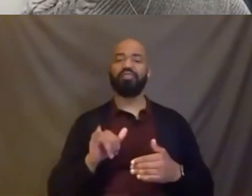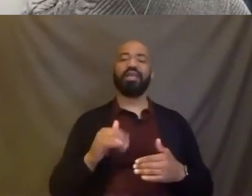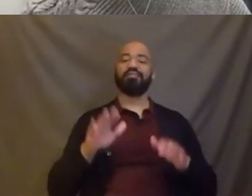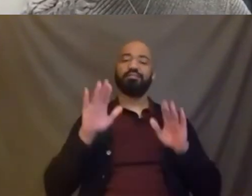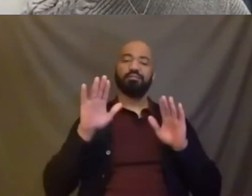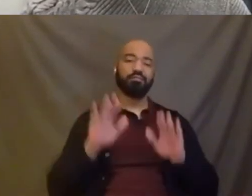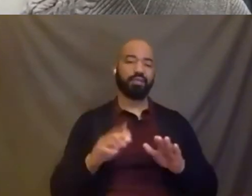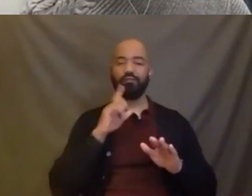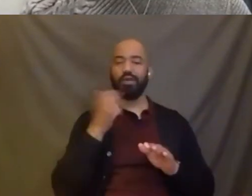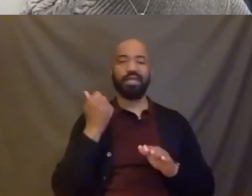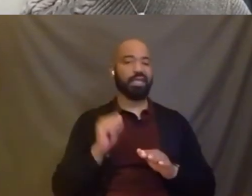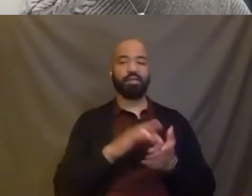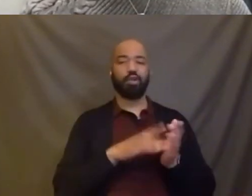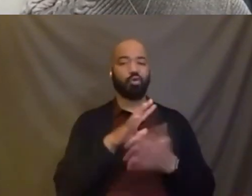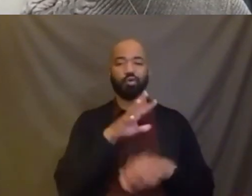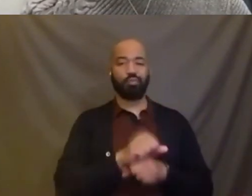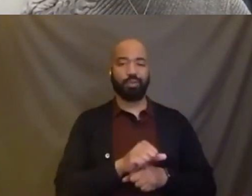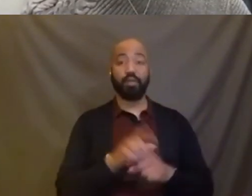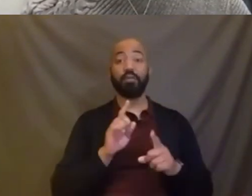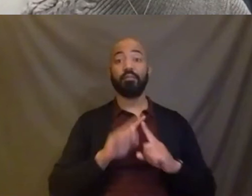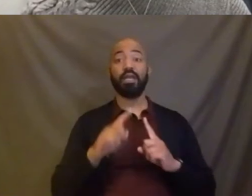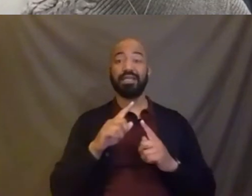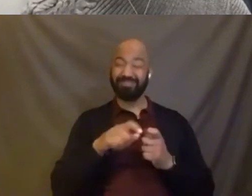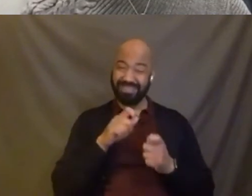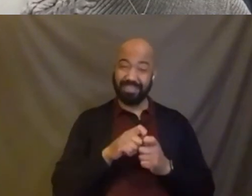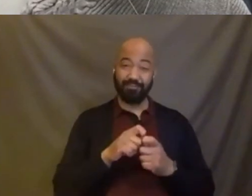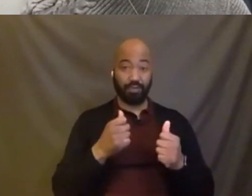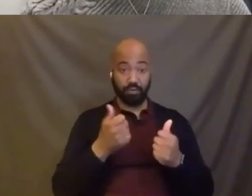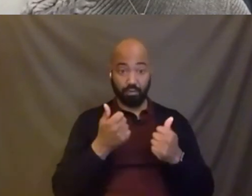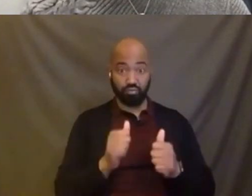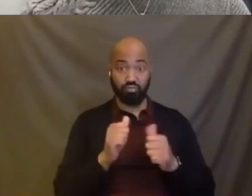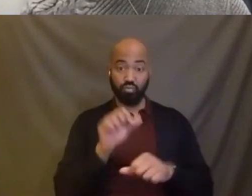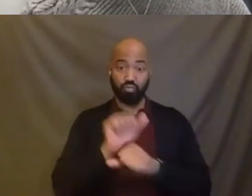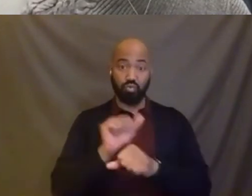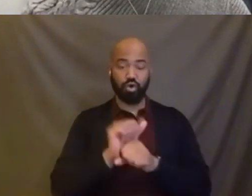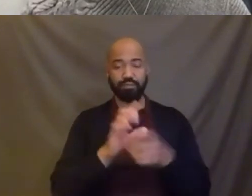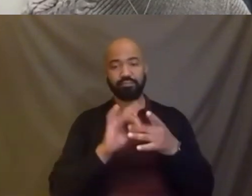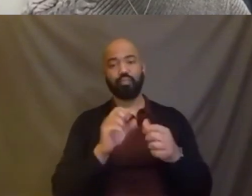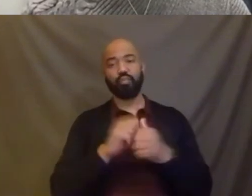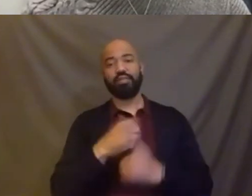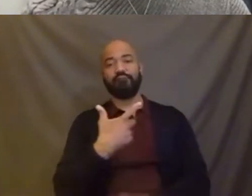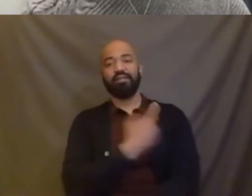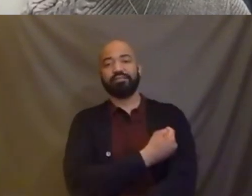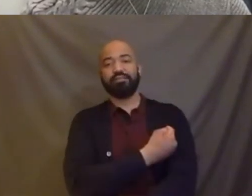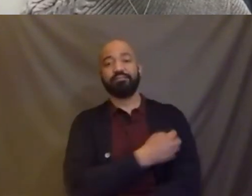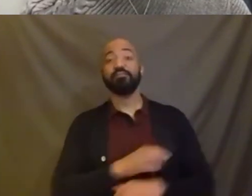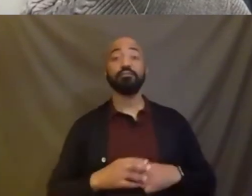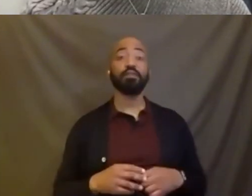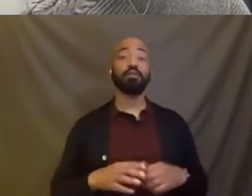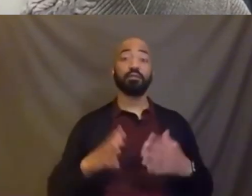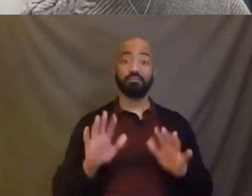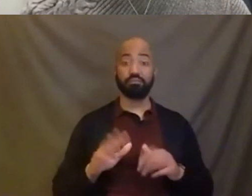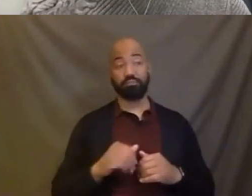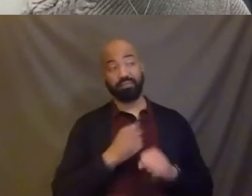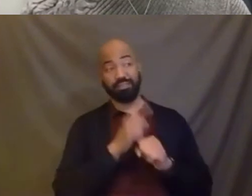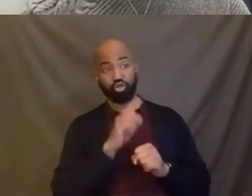appointment, but, some very specific efforts are happening around vaccines. So, I mean, I would encourage people to reach out to somebody